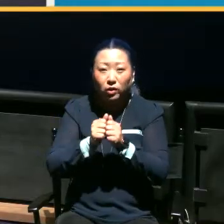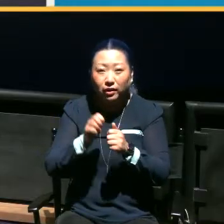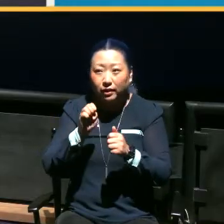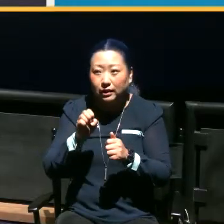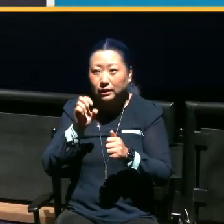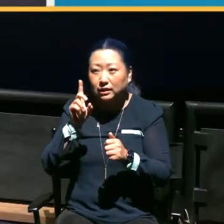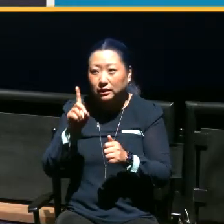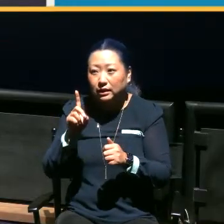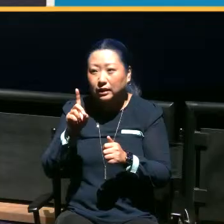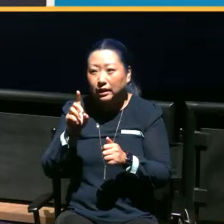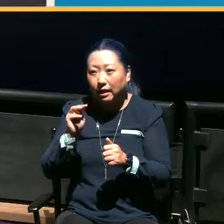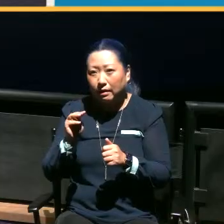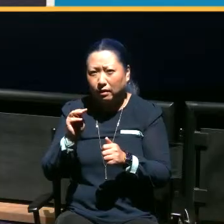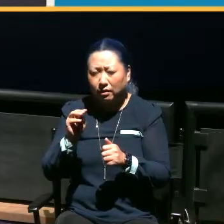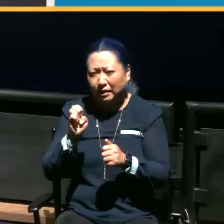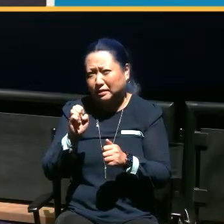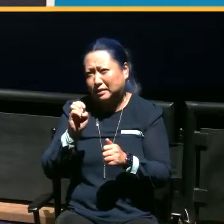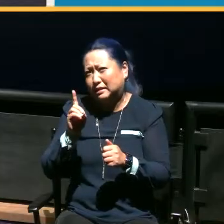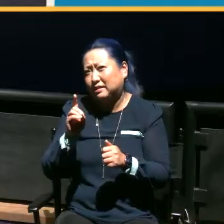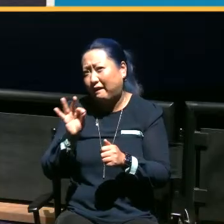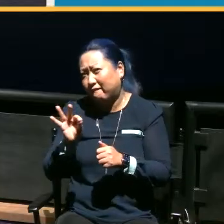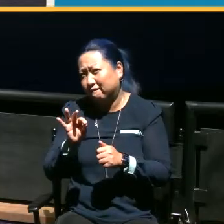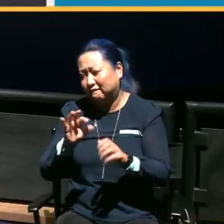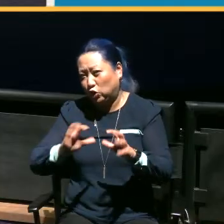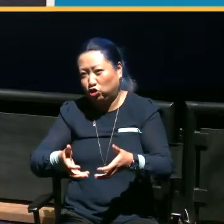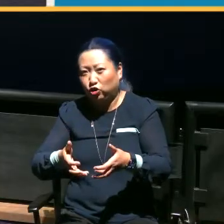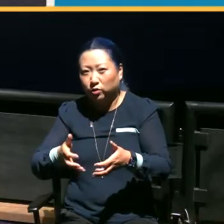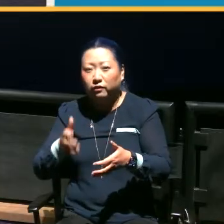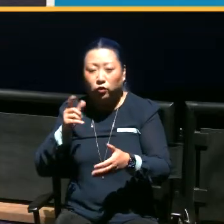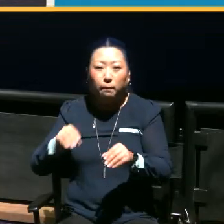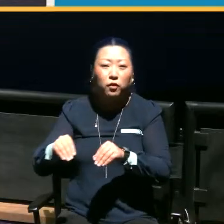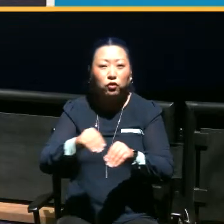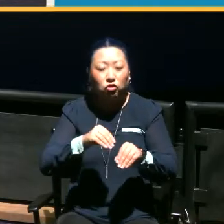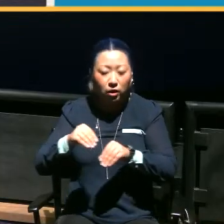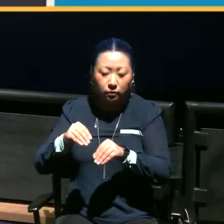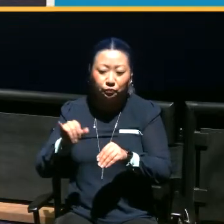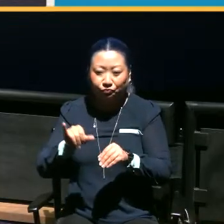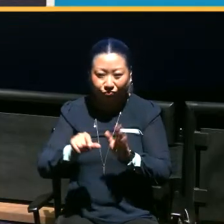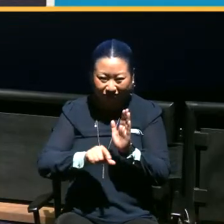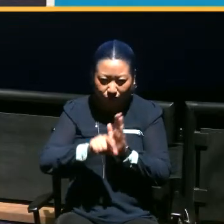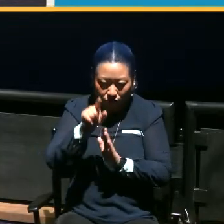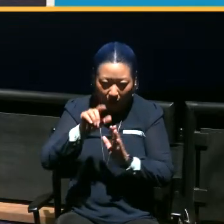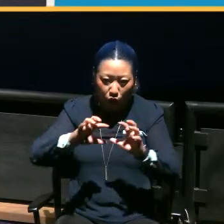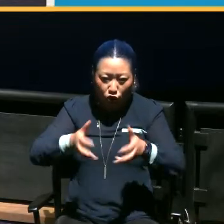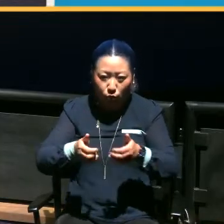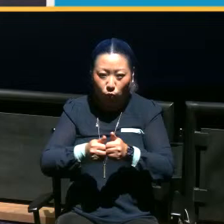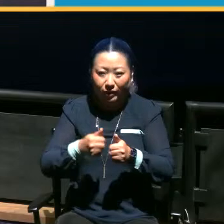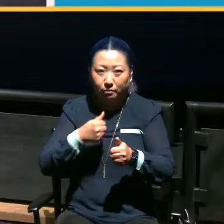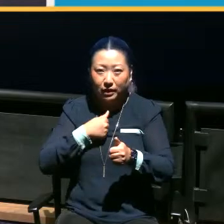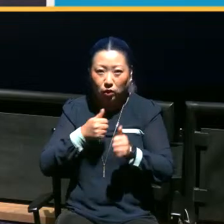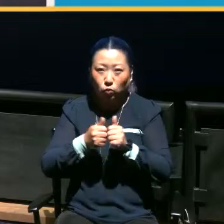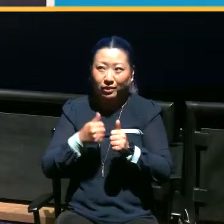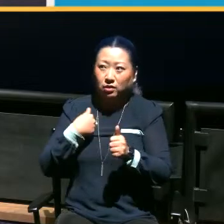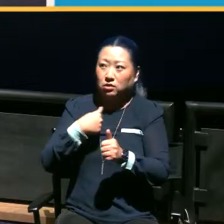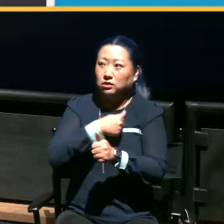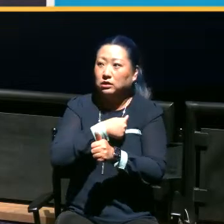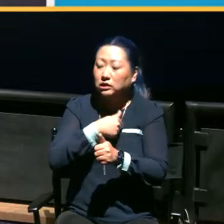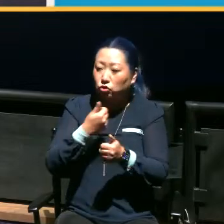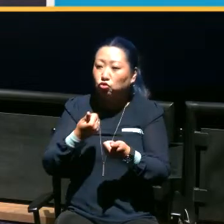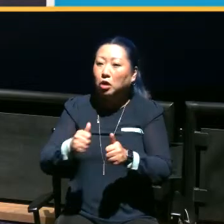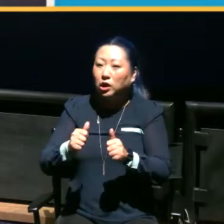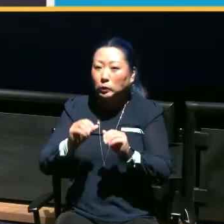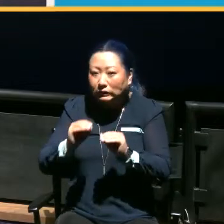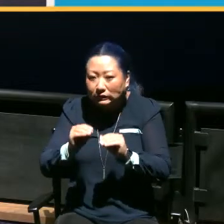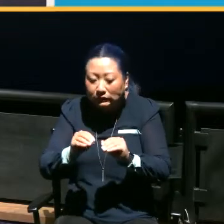crewmen around as well. You see the divers around us helping. Some of these are engineers from Goddard would be in the water with us, trying to give us